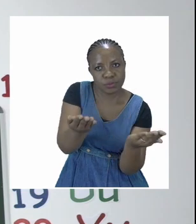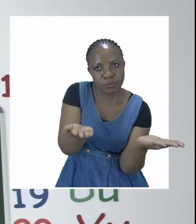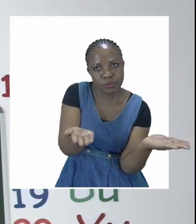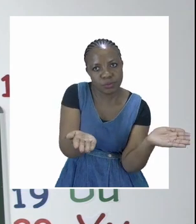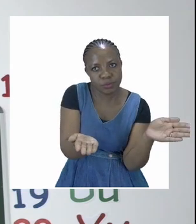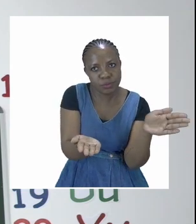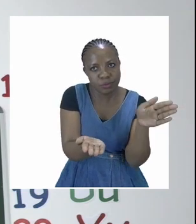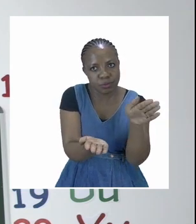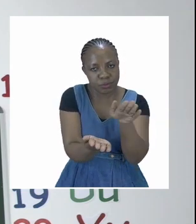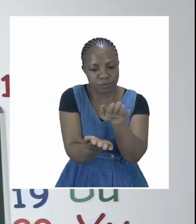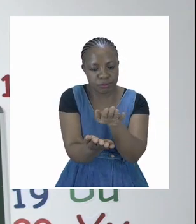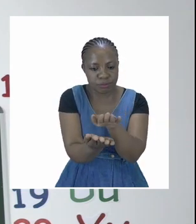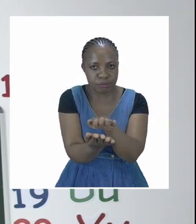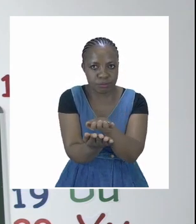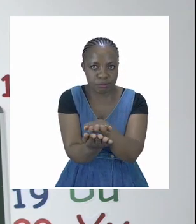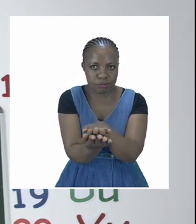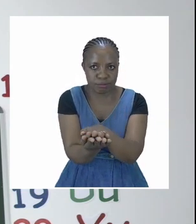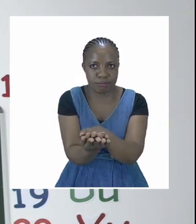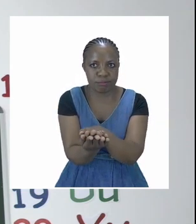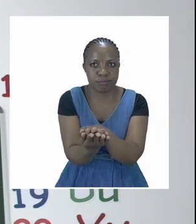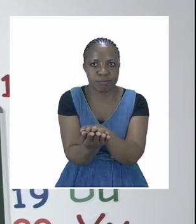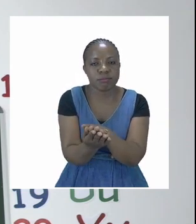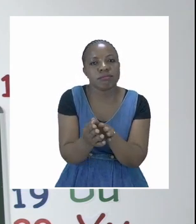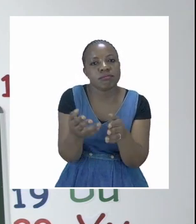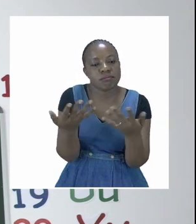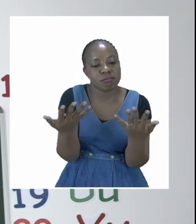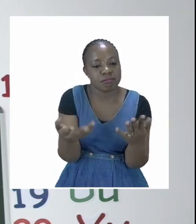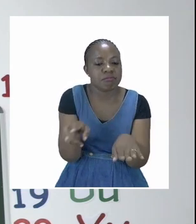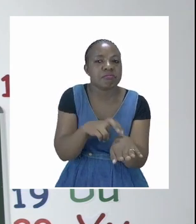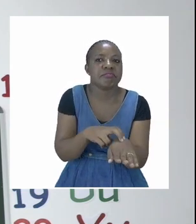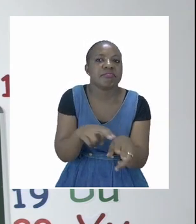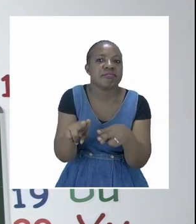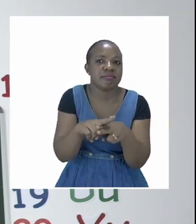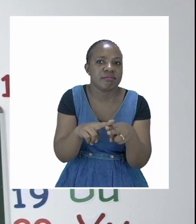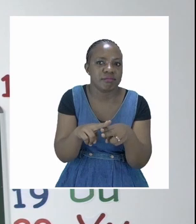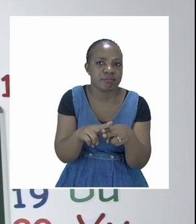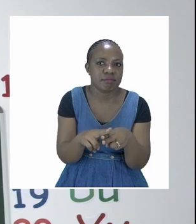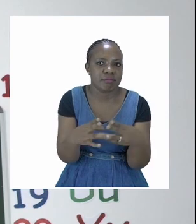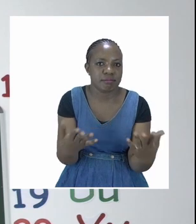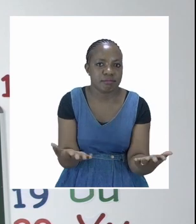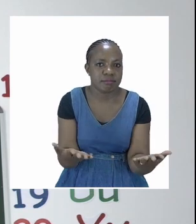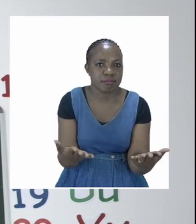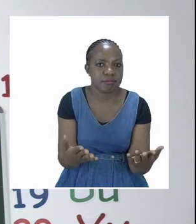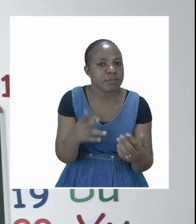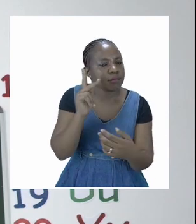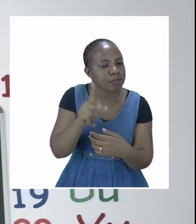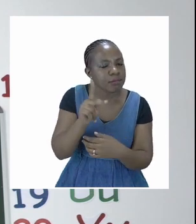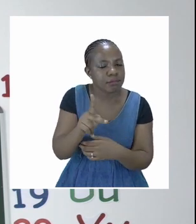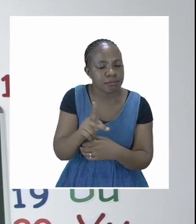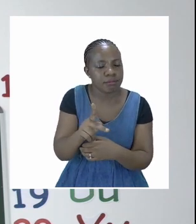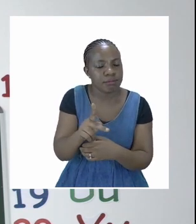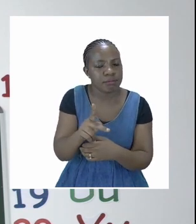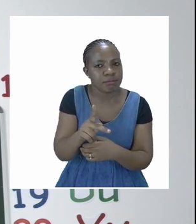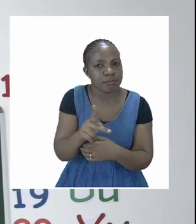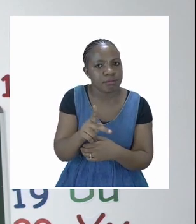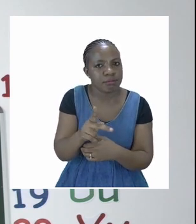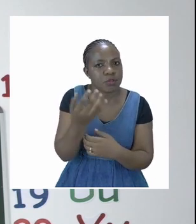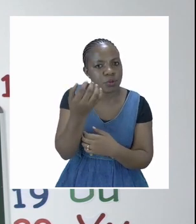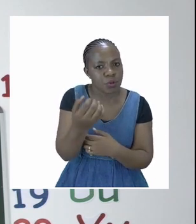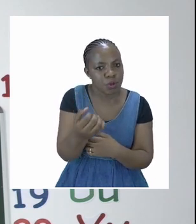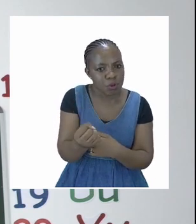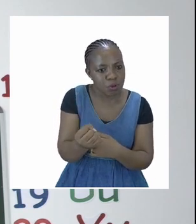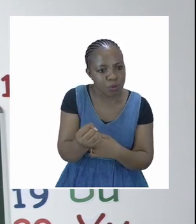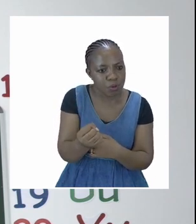it for ready to use. But there is more. We are also available on